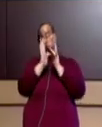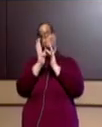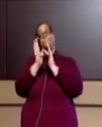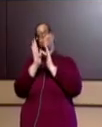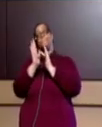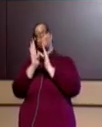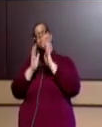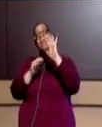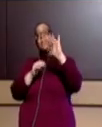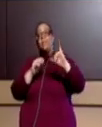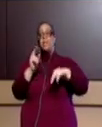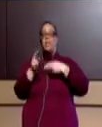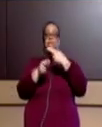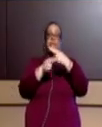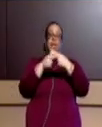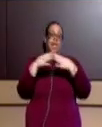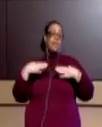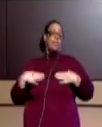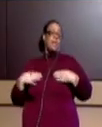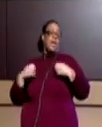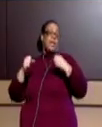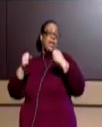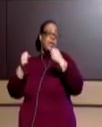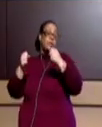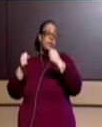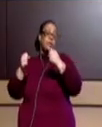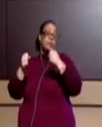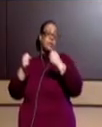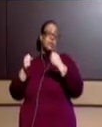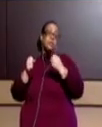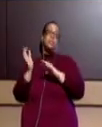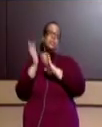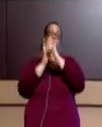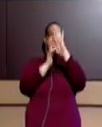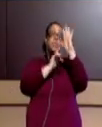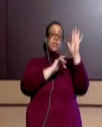Jesus. That's the name that He'll say, Jesus.